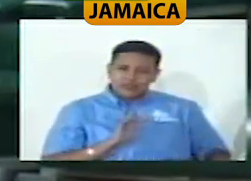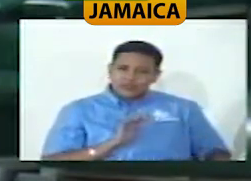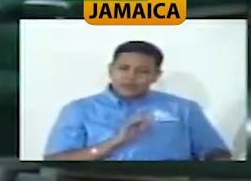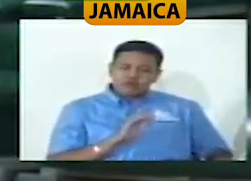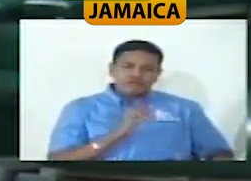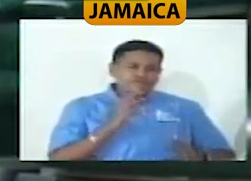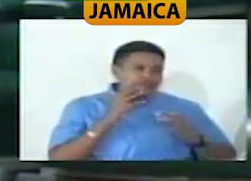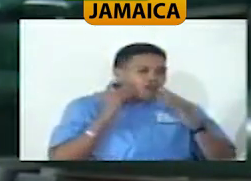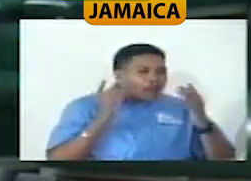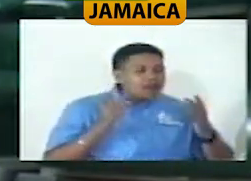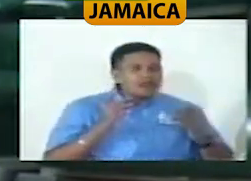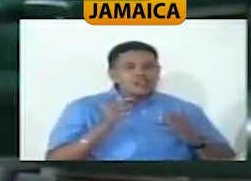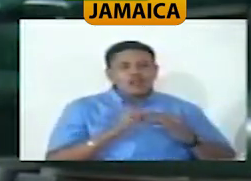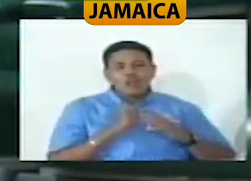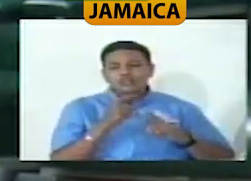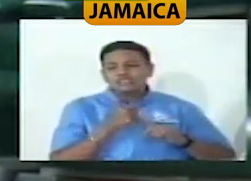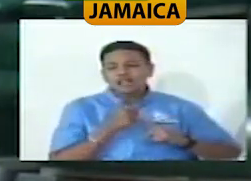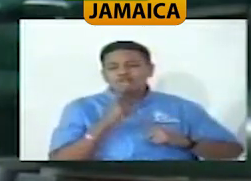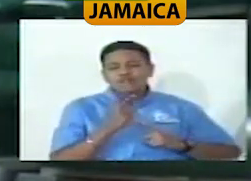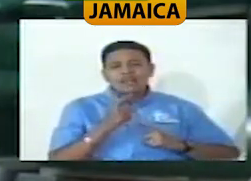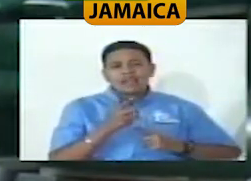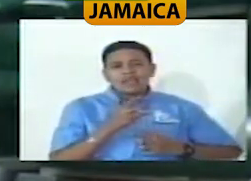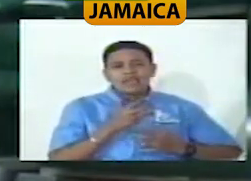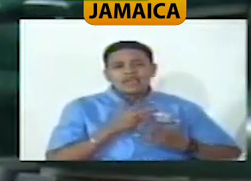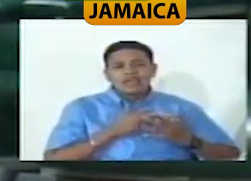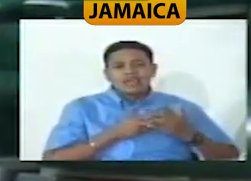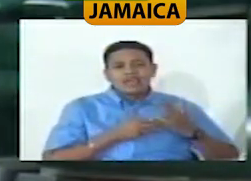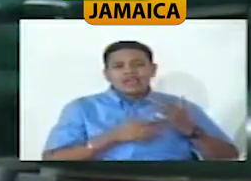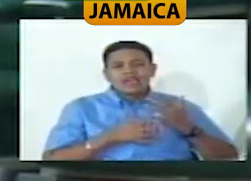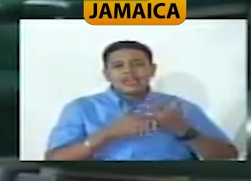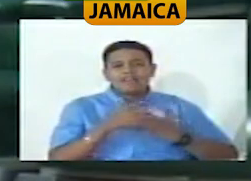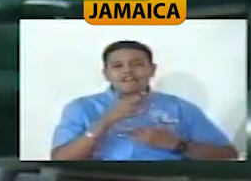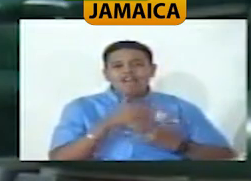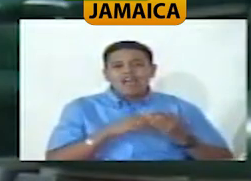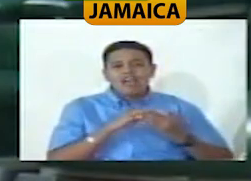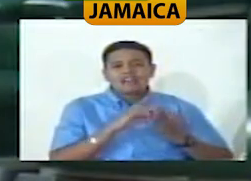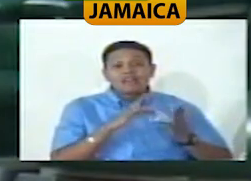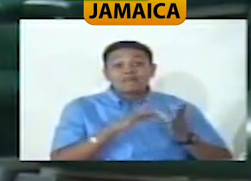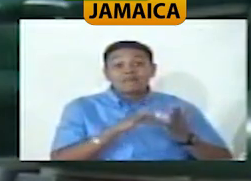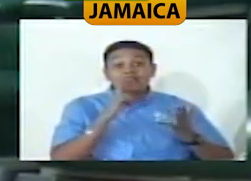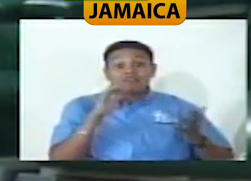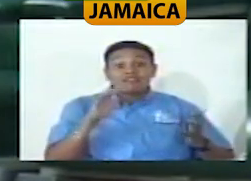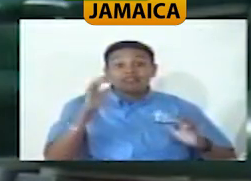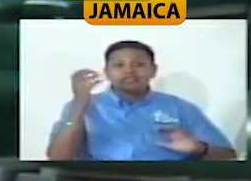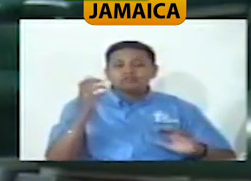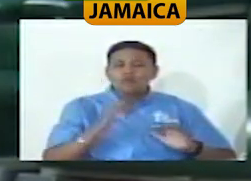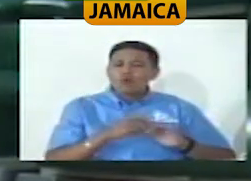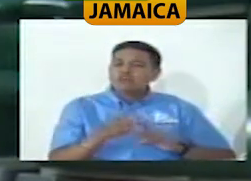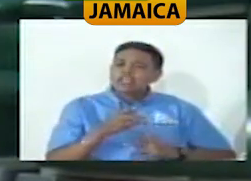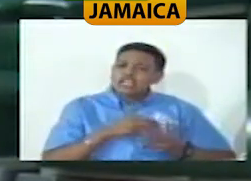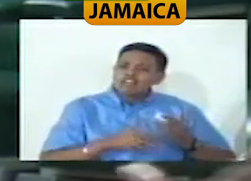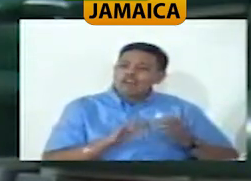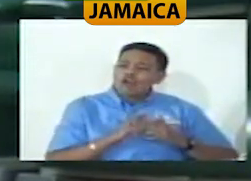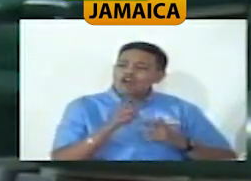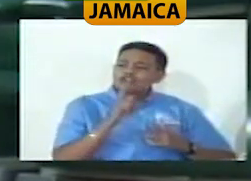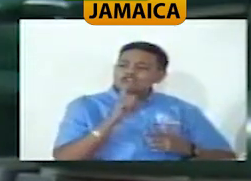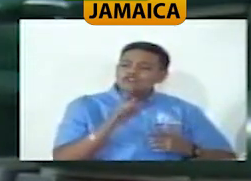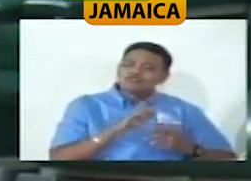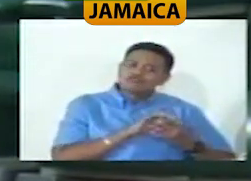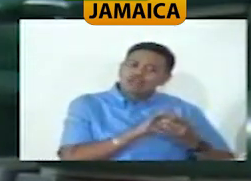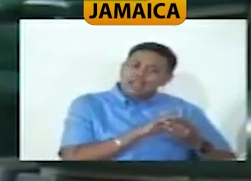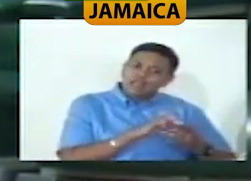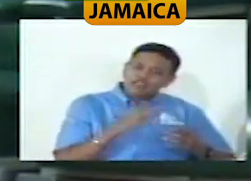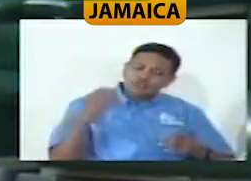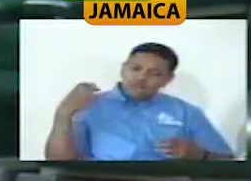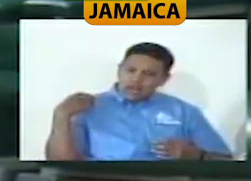of how she would have interacted in the midst of a dispute, how she would relate to the